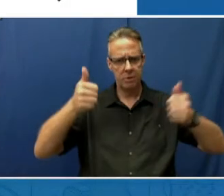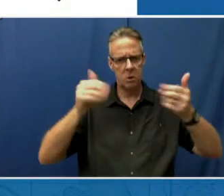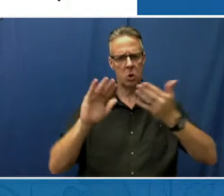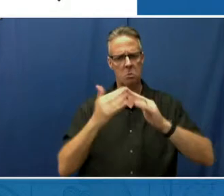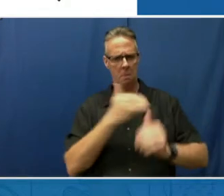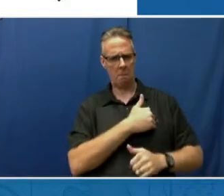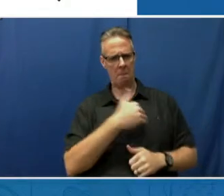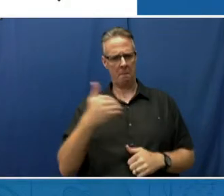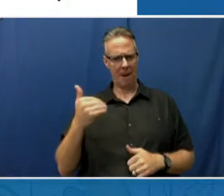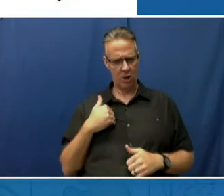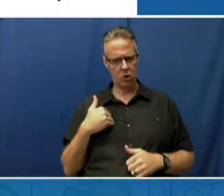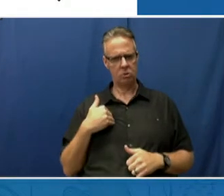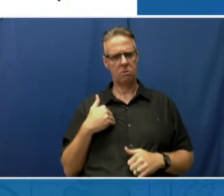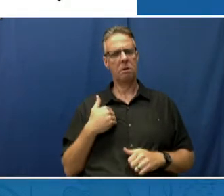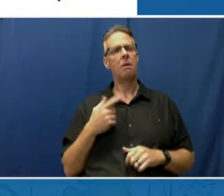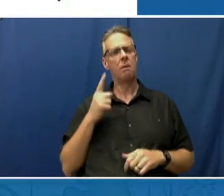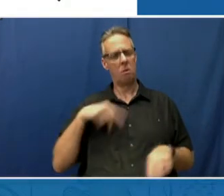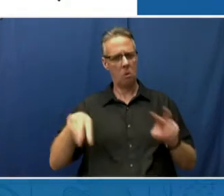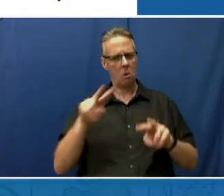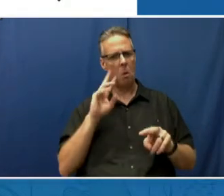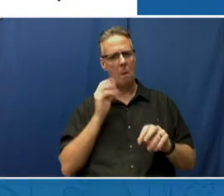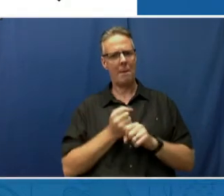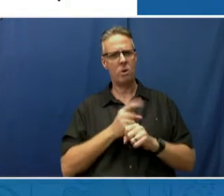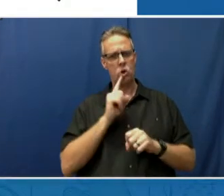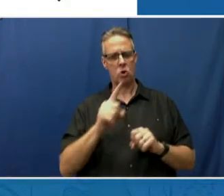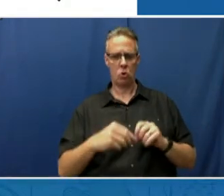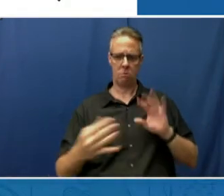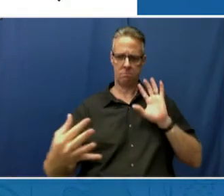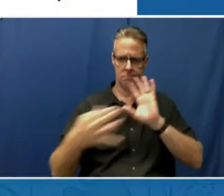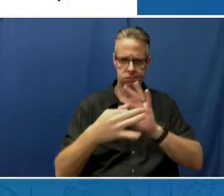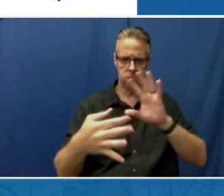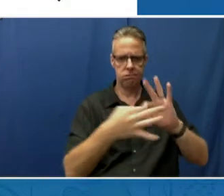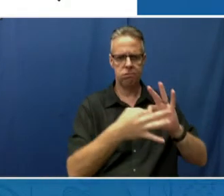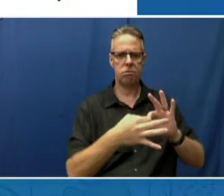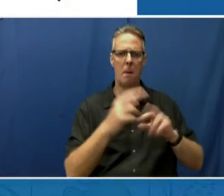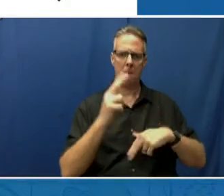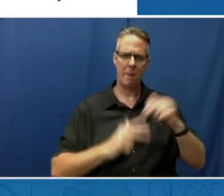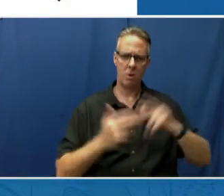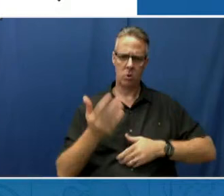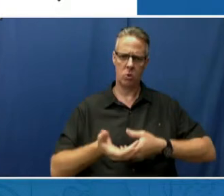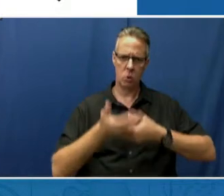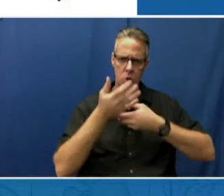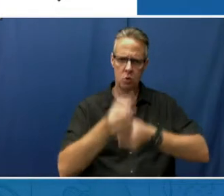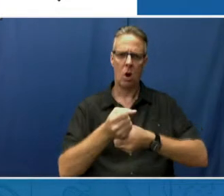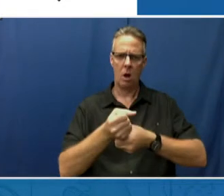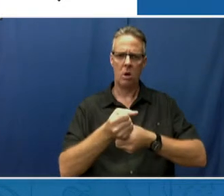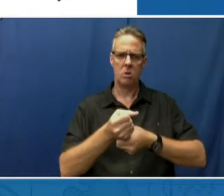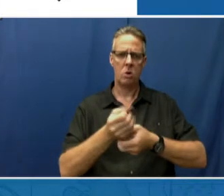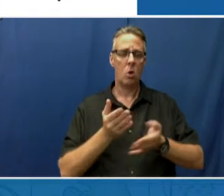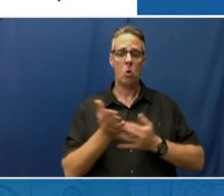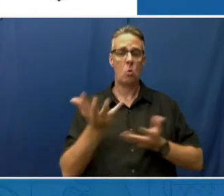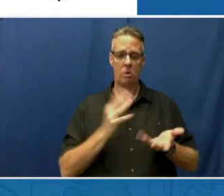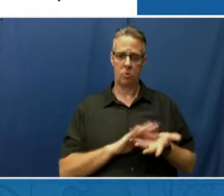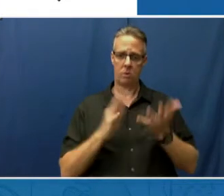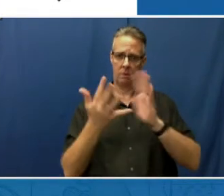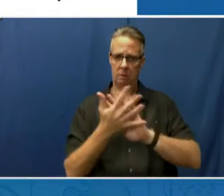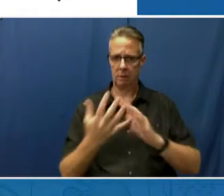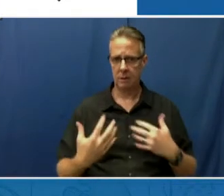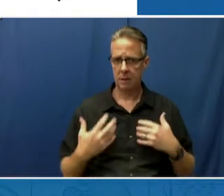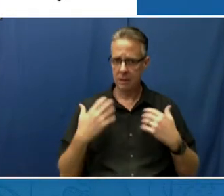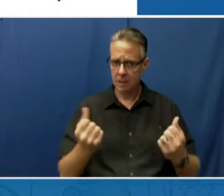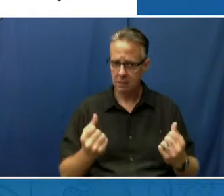a blueprint for building back trust and respect in the city of Portland through transformative healing, choice of